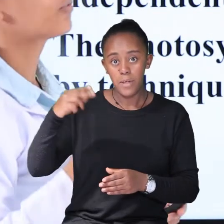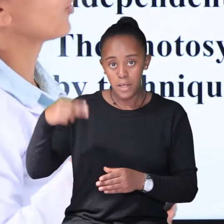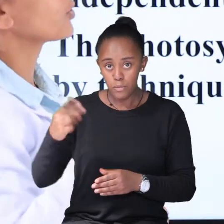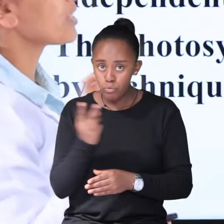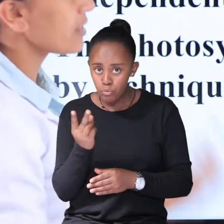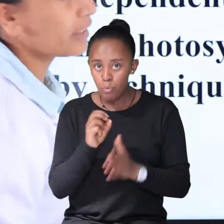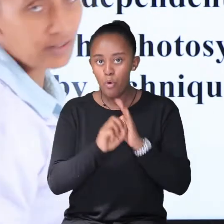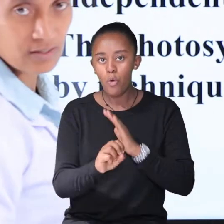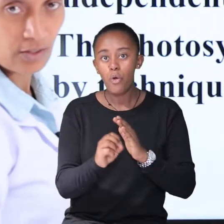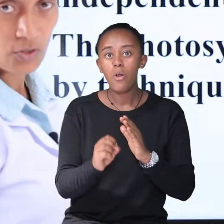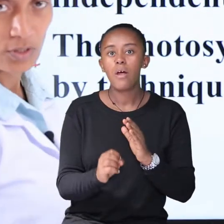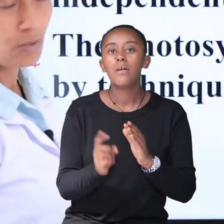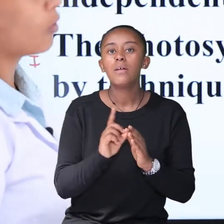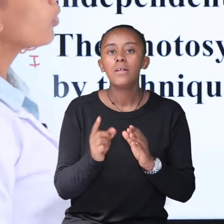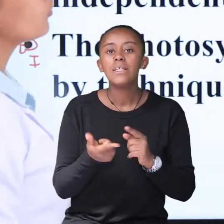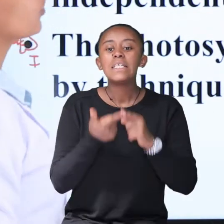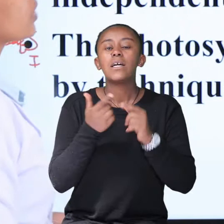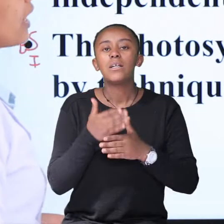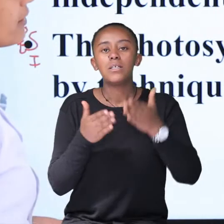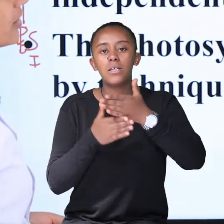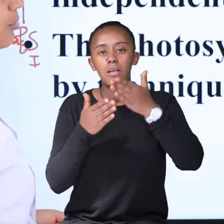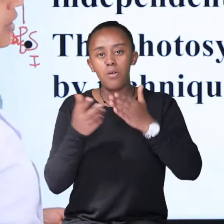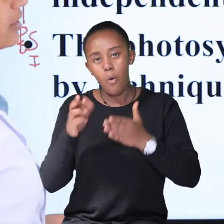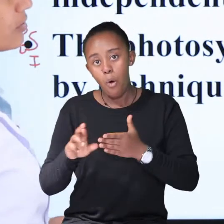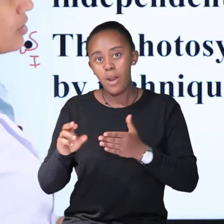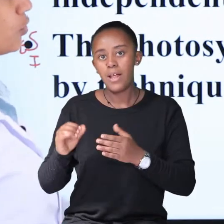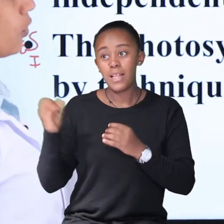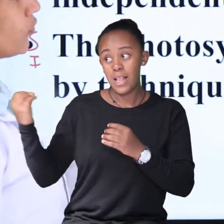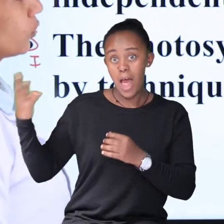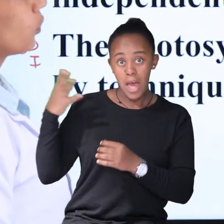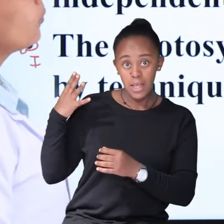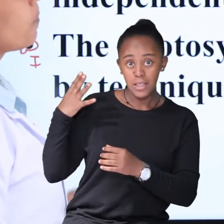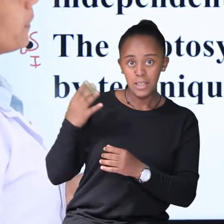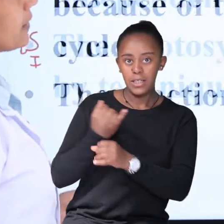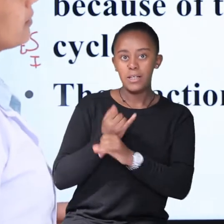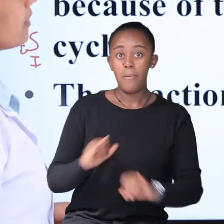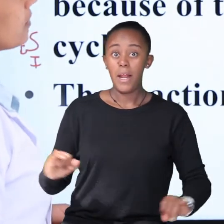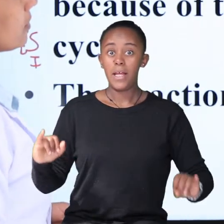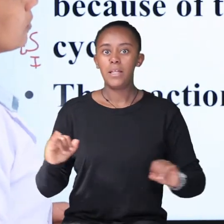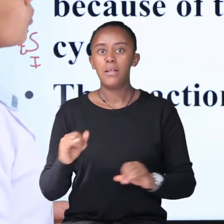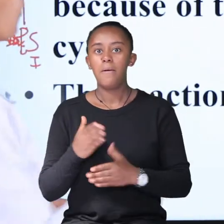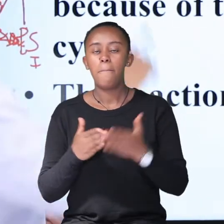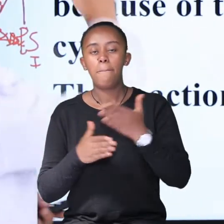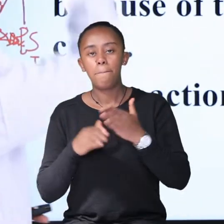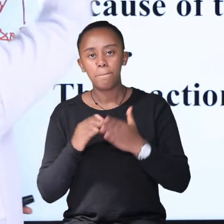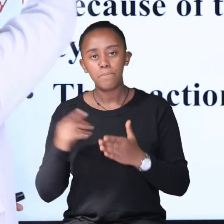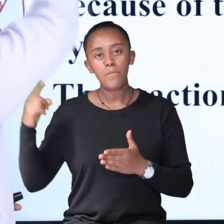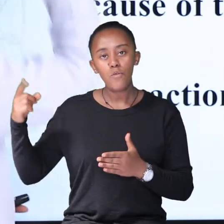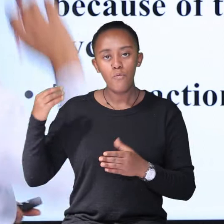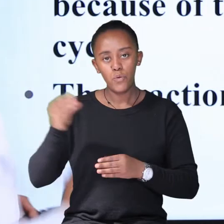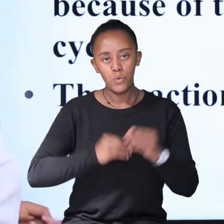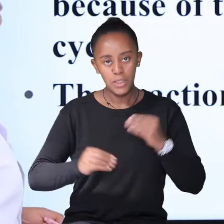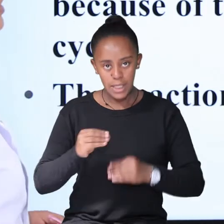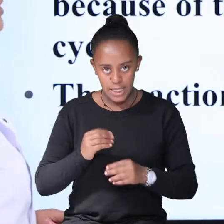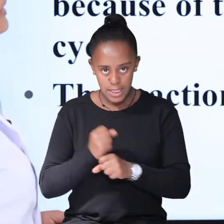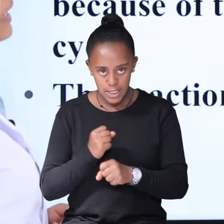used for the second stage or for the light-independent stage of photosynthesis. So here we are going